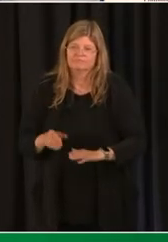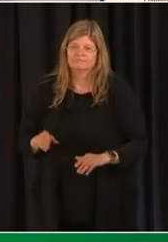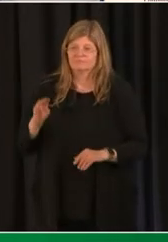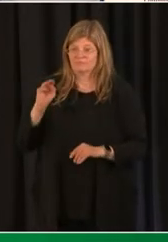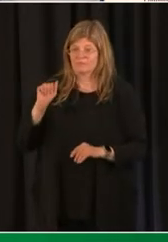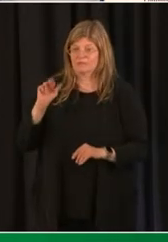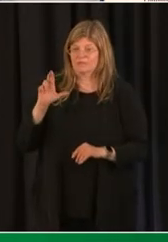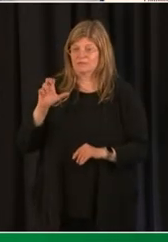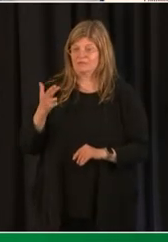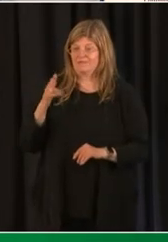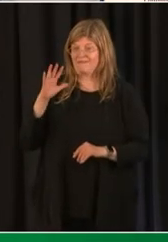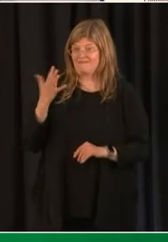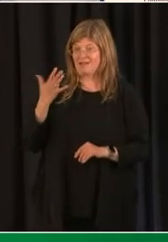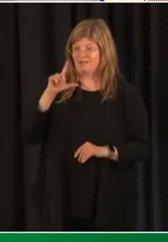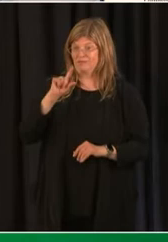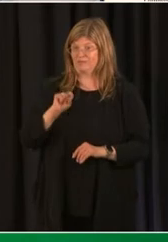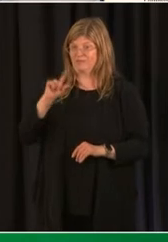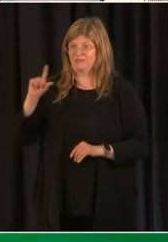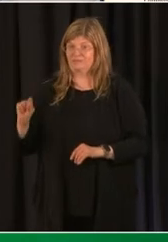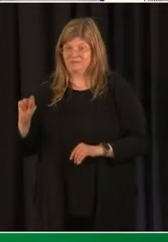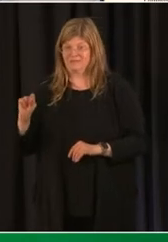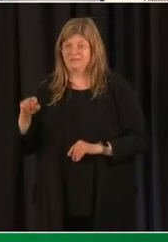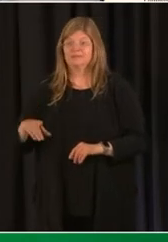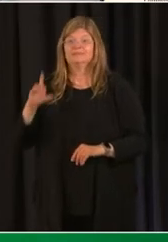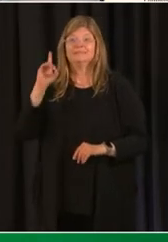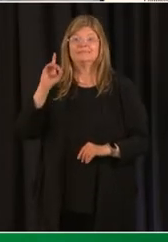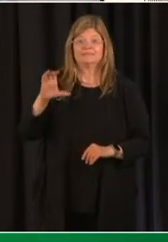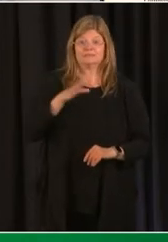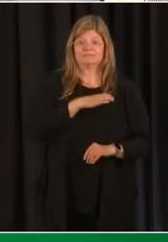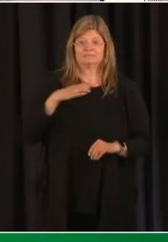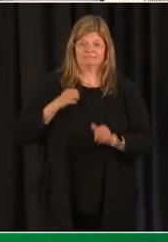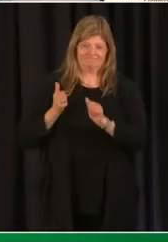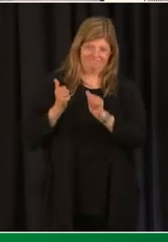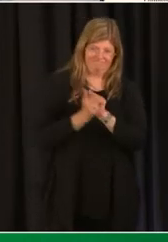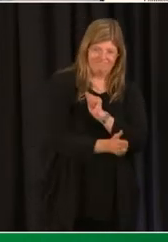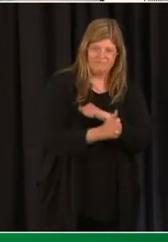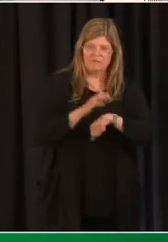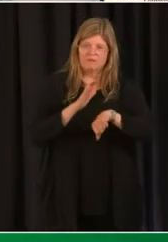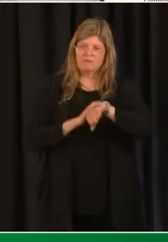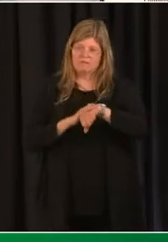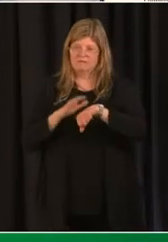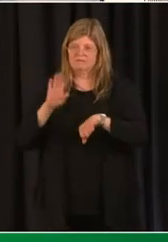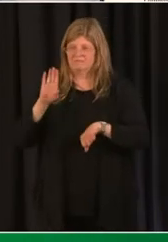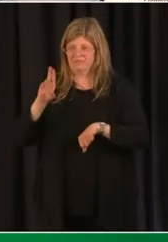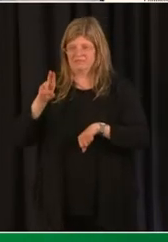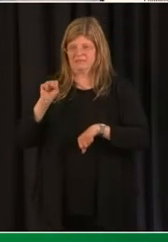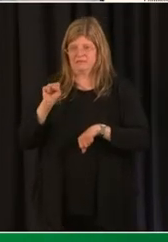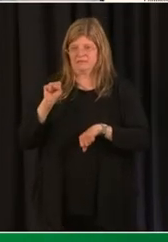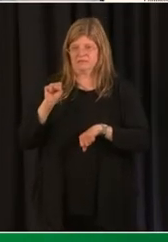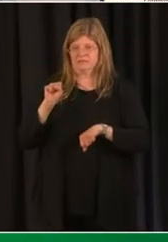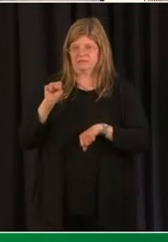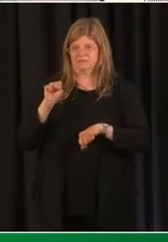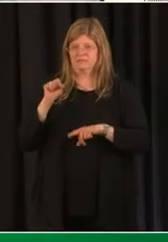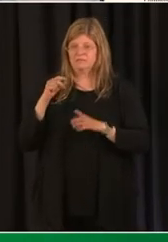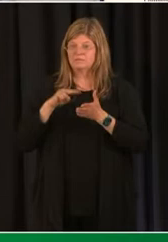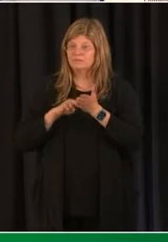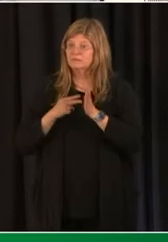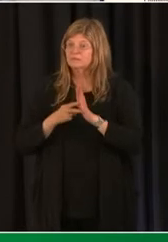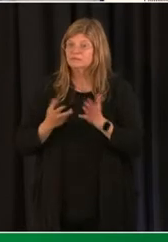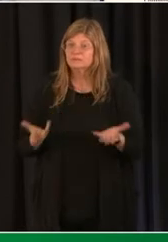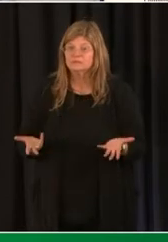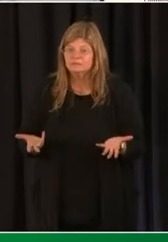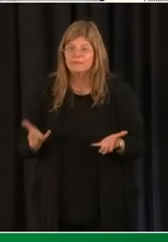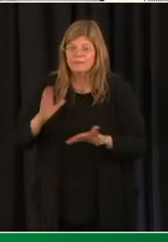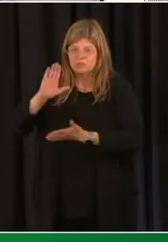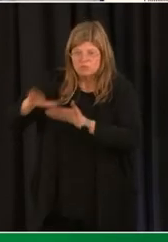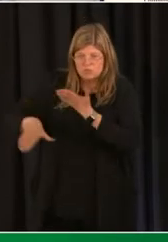Coronavirus Omnibus Emergency Amendment Act. And this legislation did a number of things. One, prohibited landlords